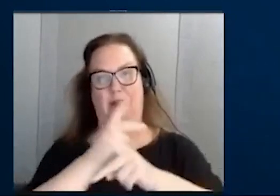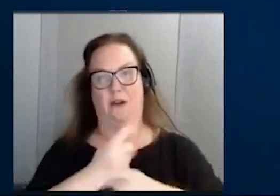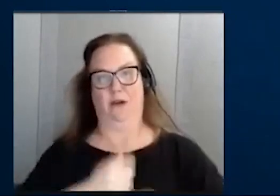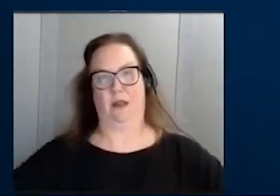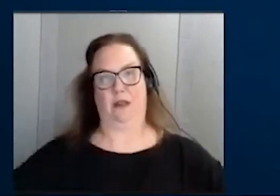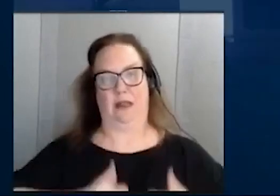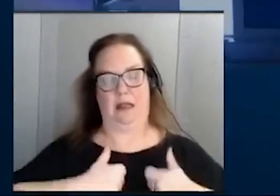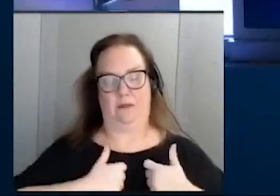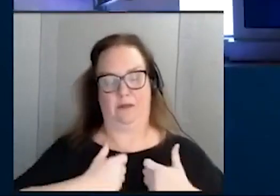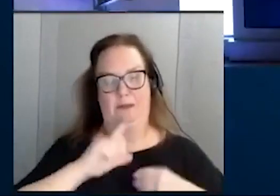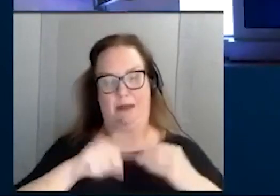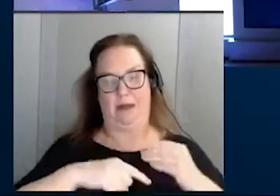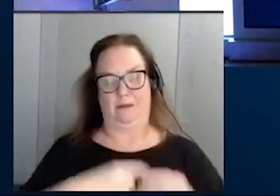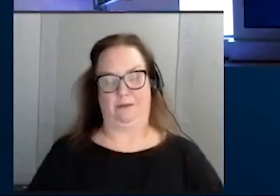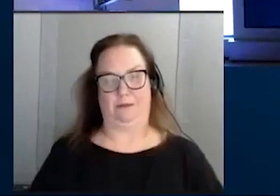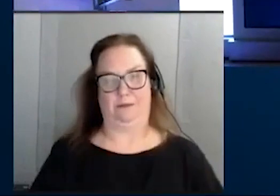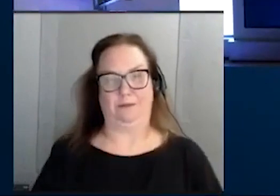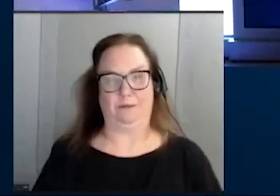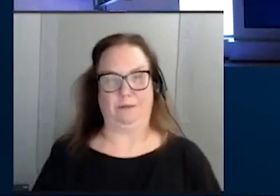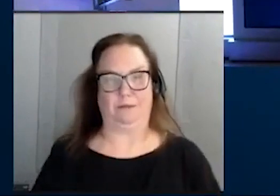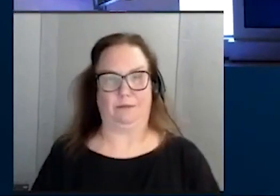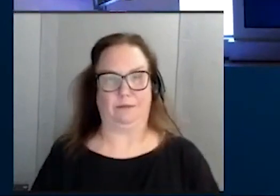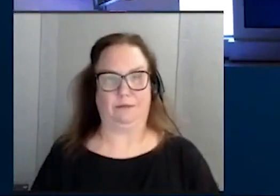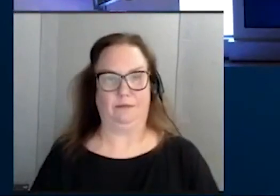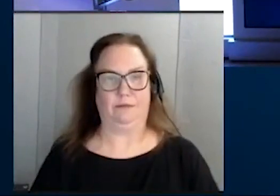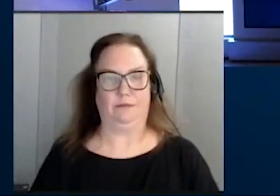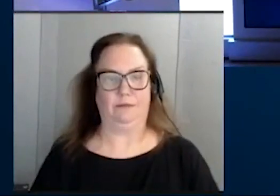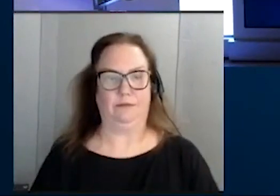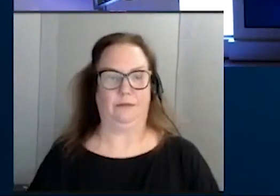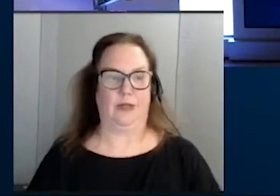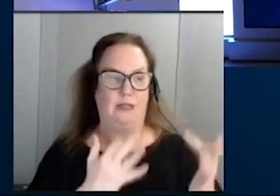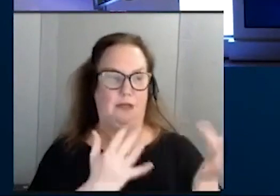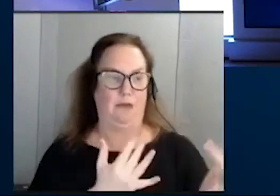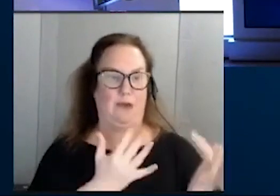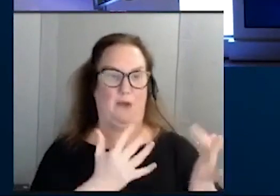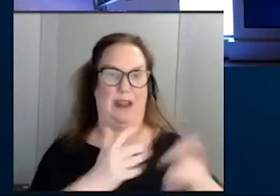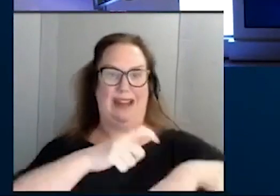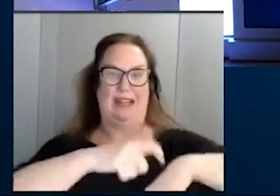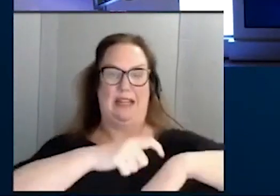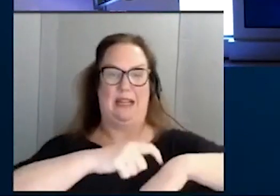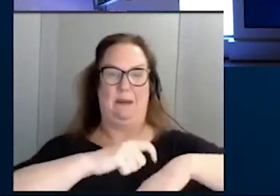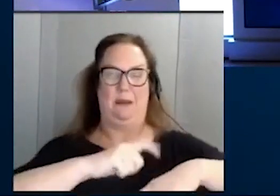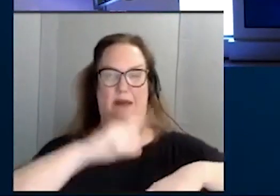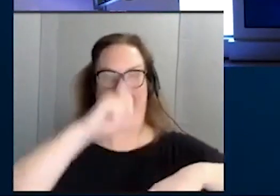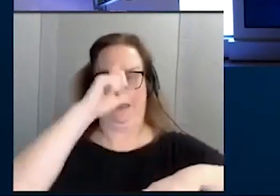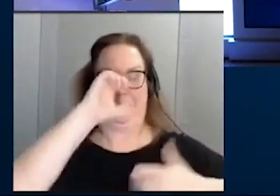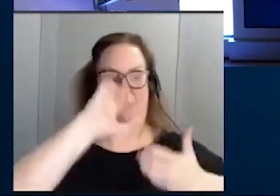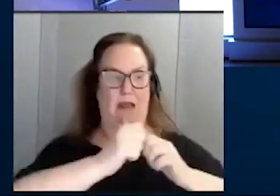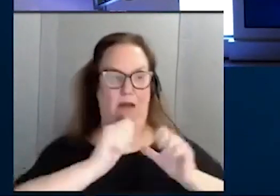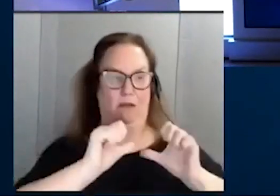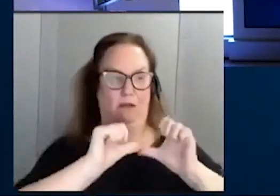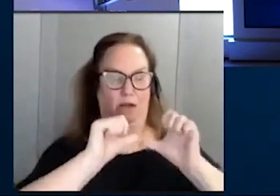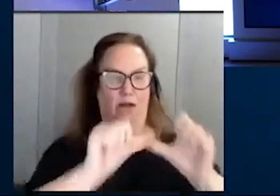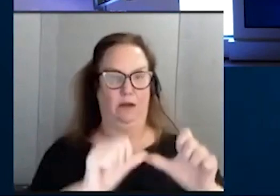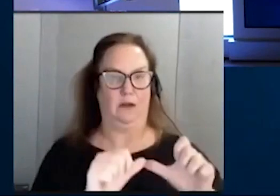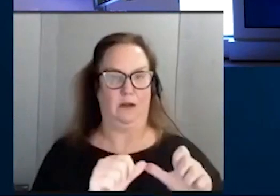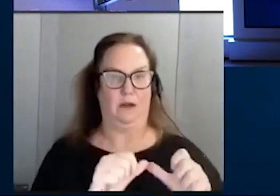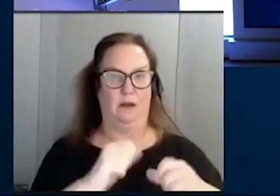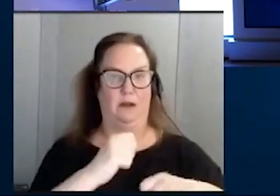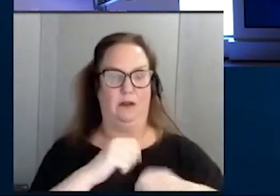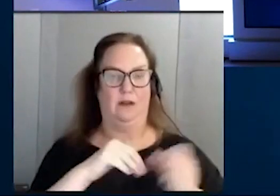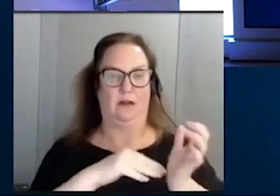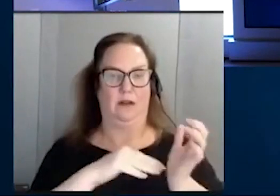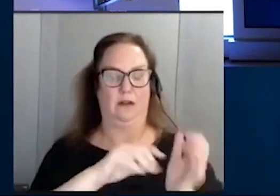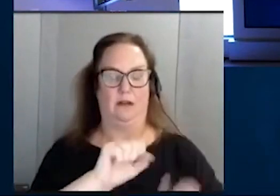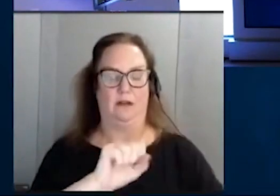afterwards. Yeah, because there was a waiting period to find out how things were going to go. And I want to bring in Dr. Stykes and Dr.